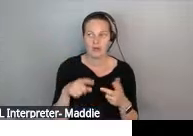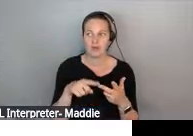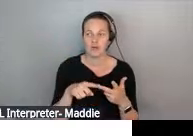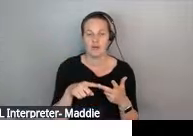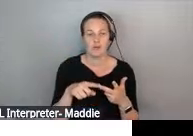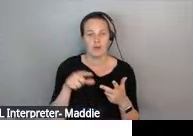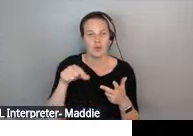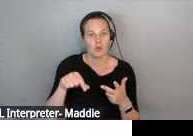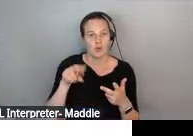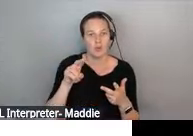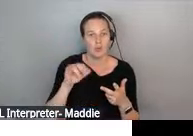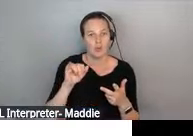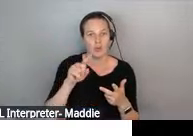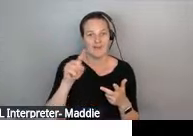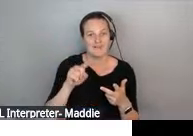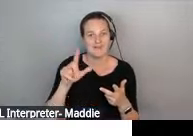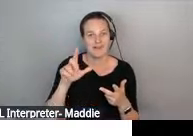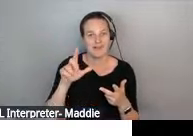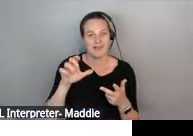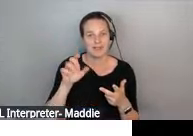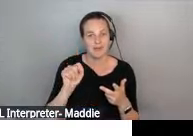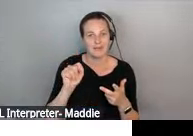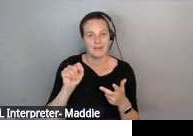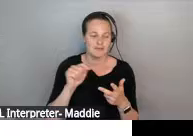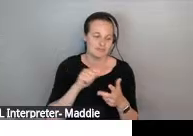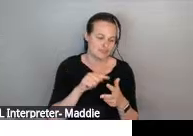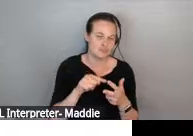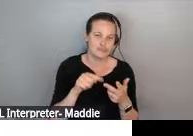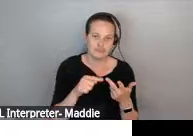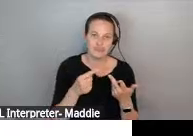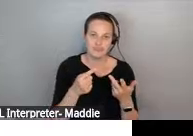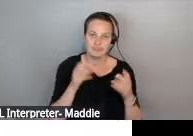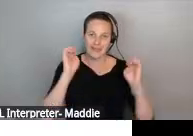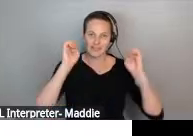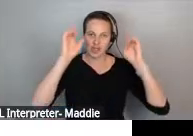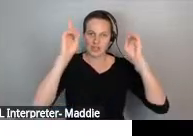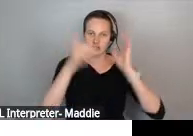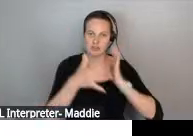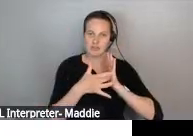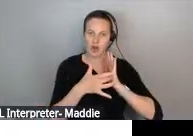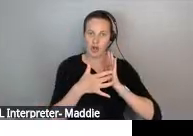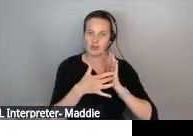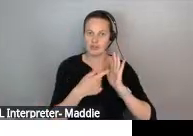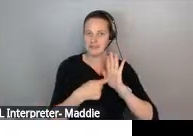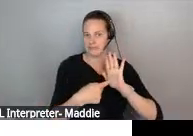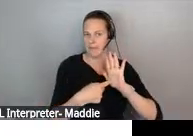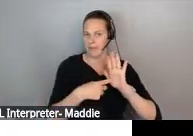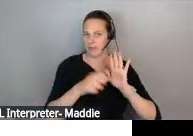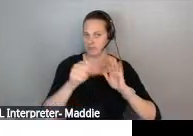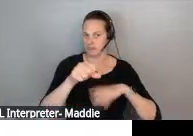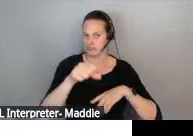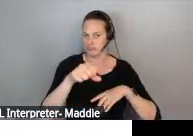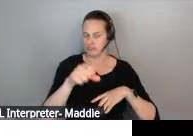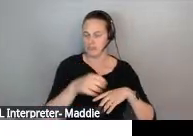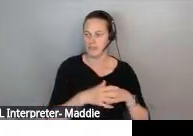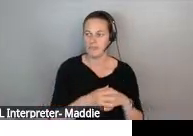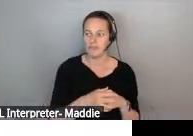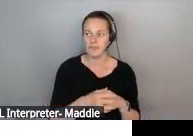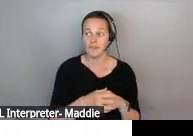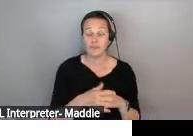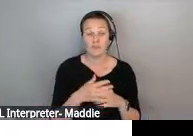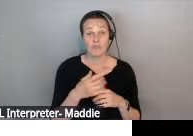Quizlet. So all of those are general educational technologies. One quote that I found that was very, very